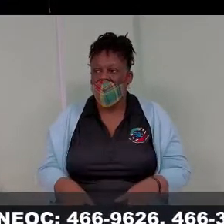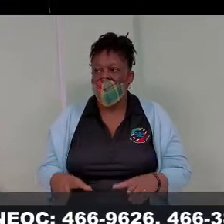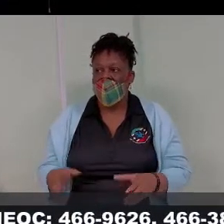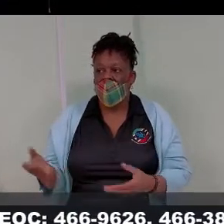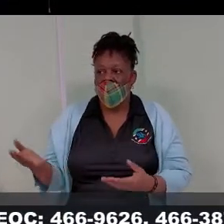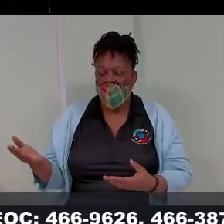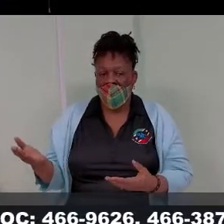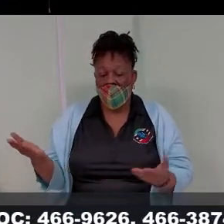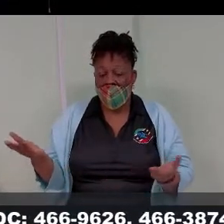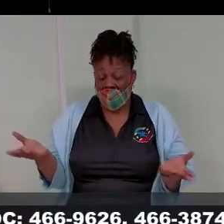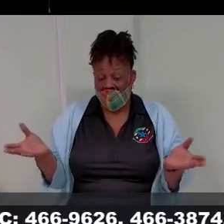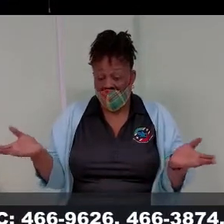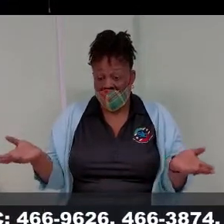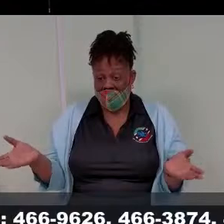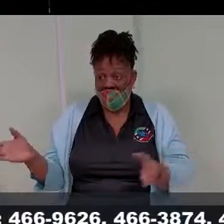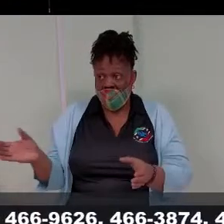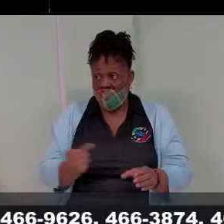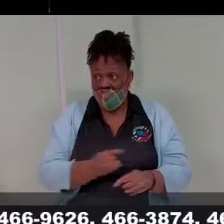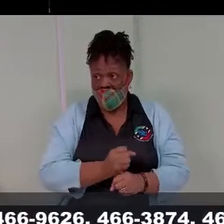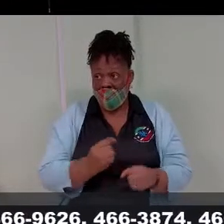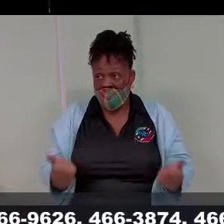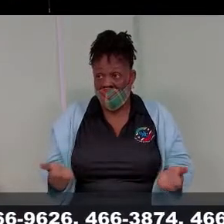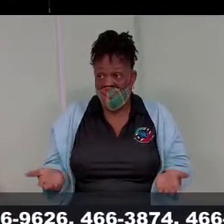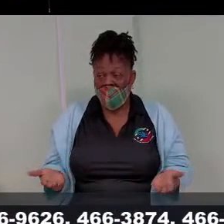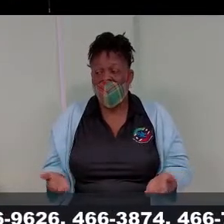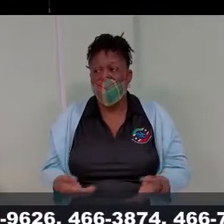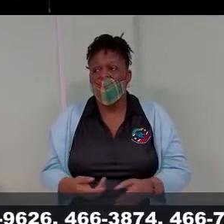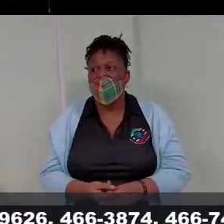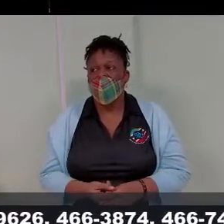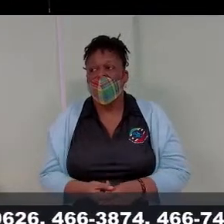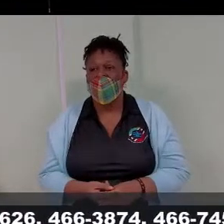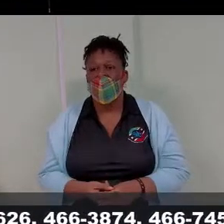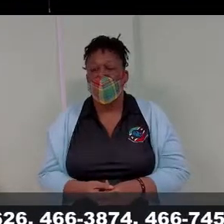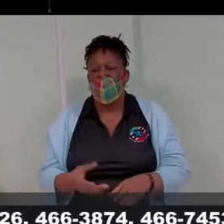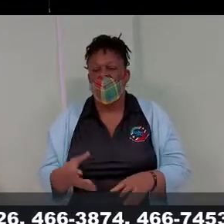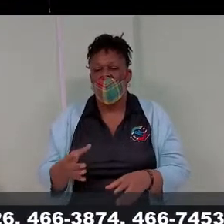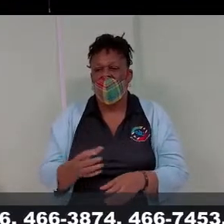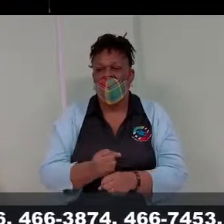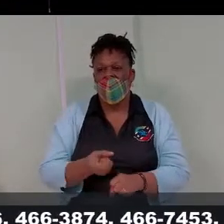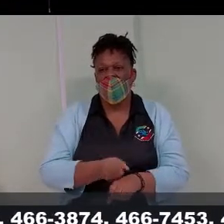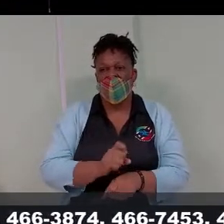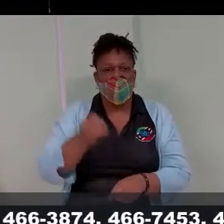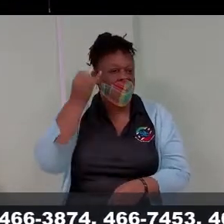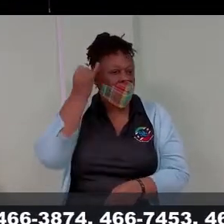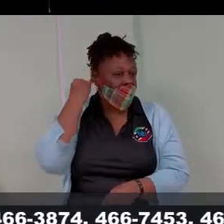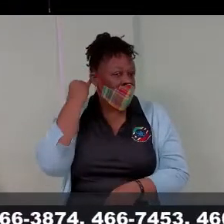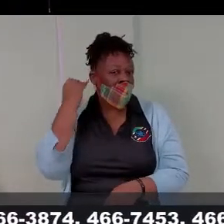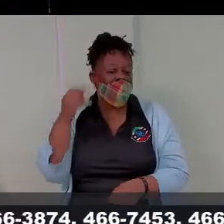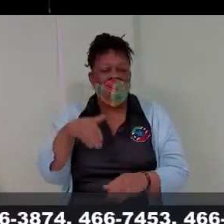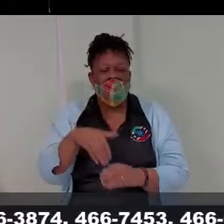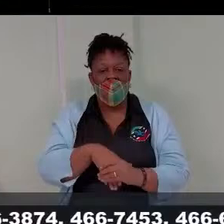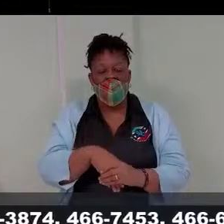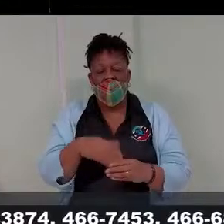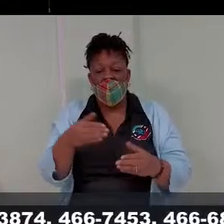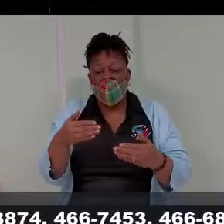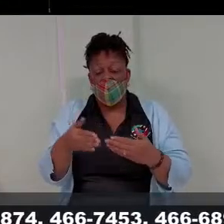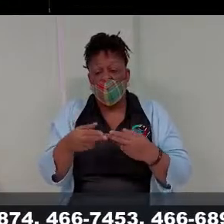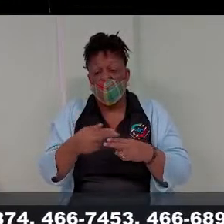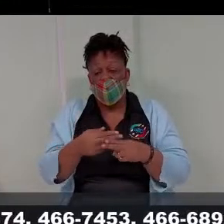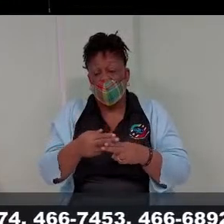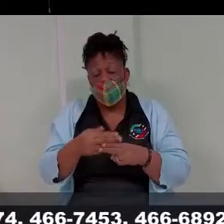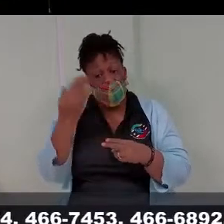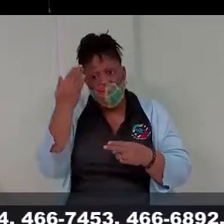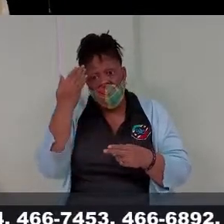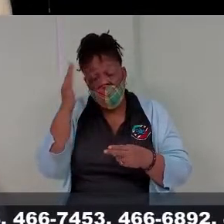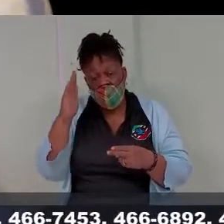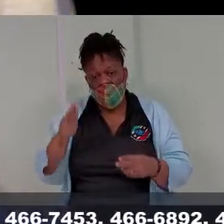is so? And if it is, can we expect vaccines from India in the near future? Dr.